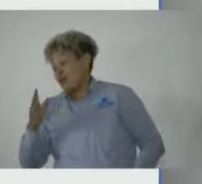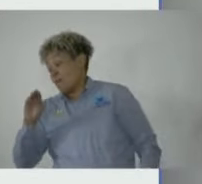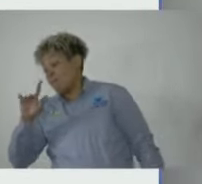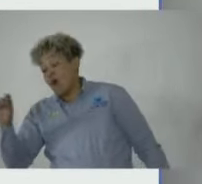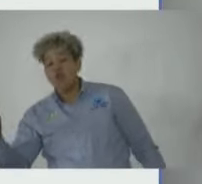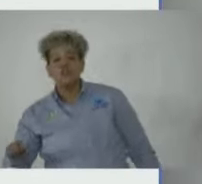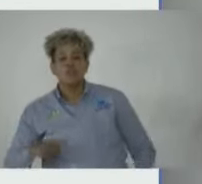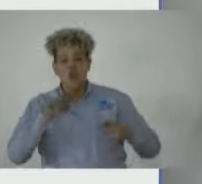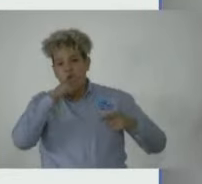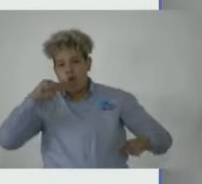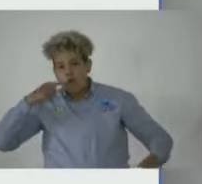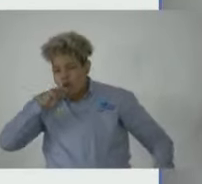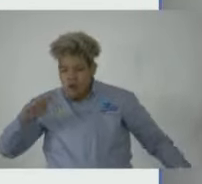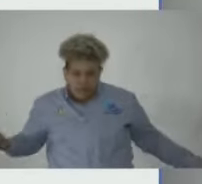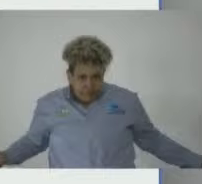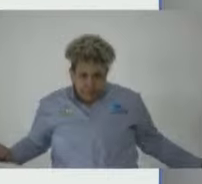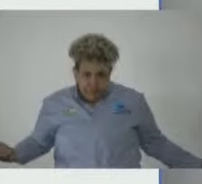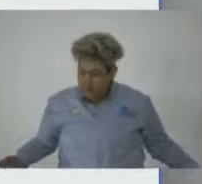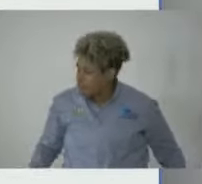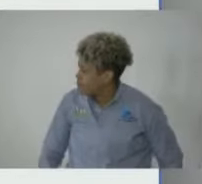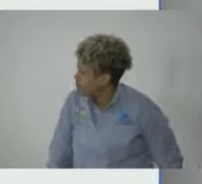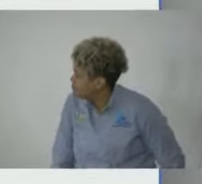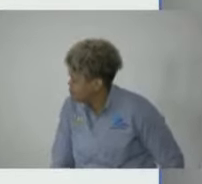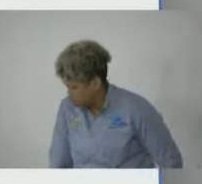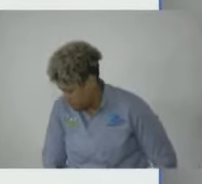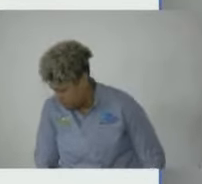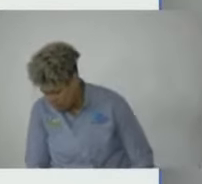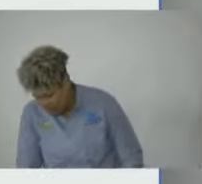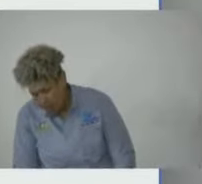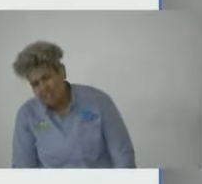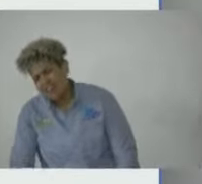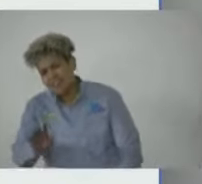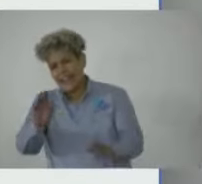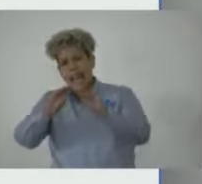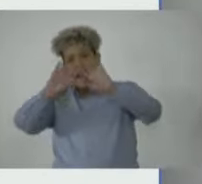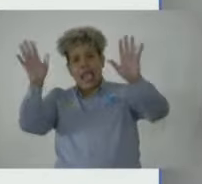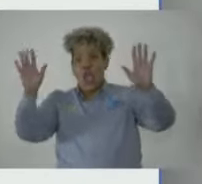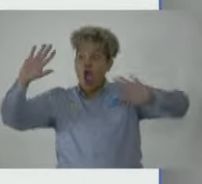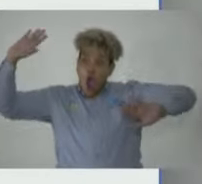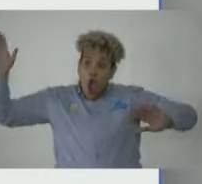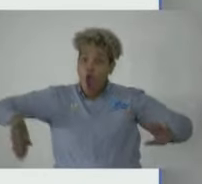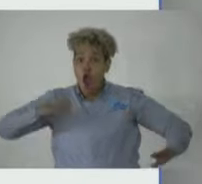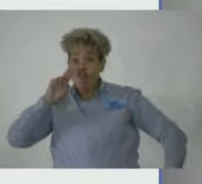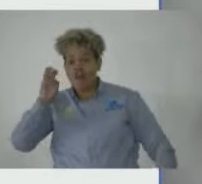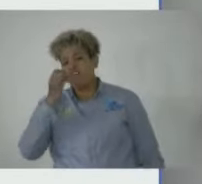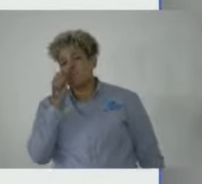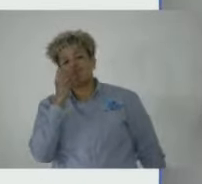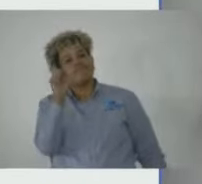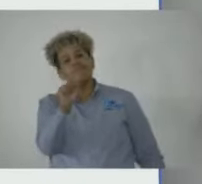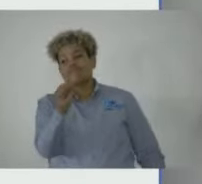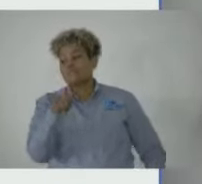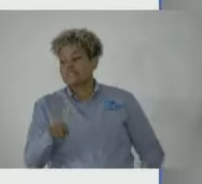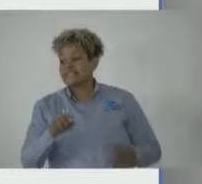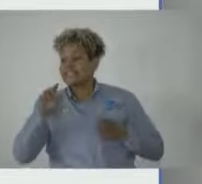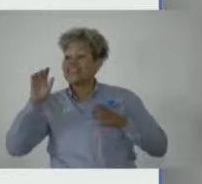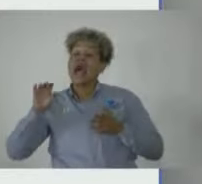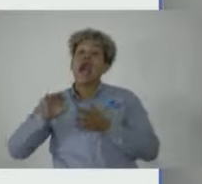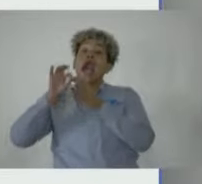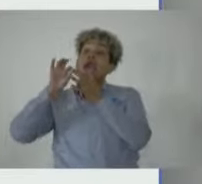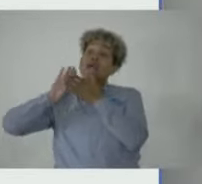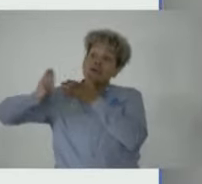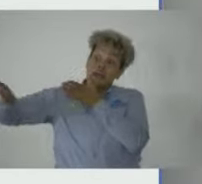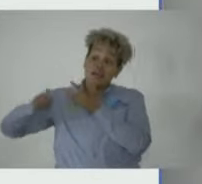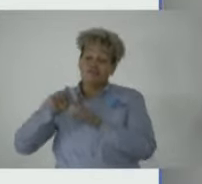corn, Madam Speaker. So just make me very clear that since these items were exempted from